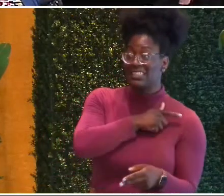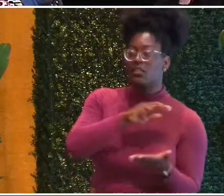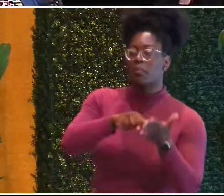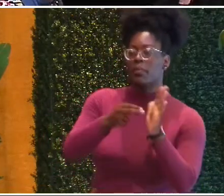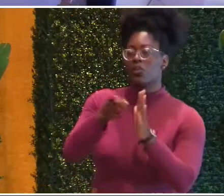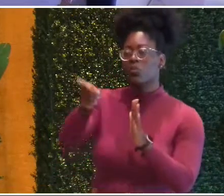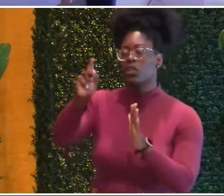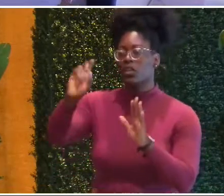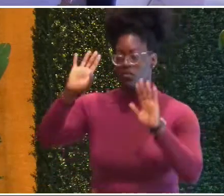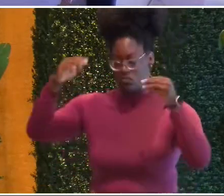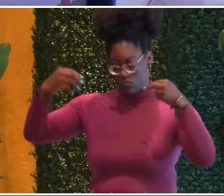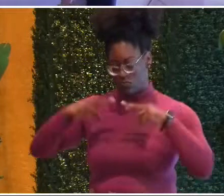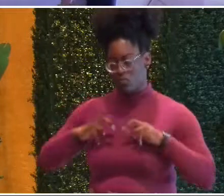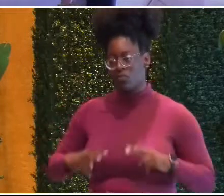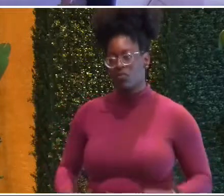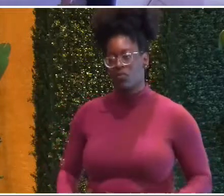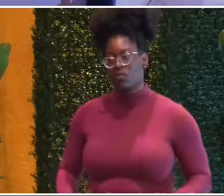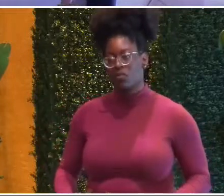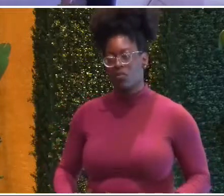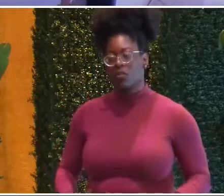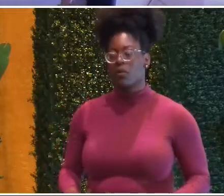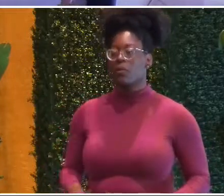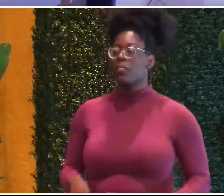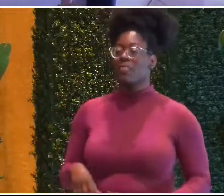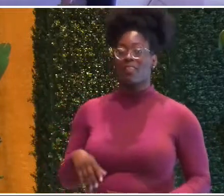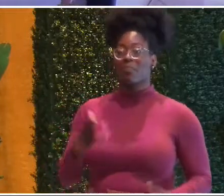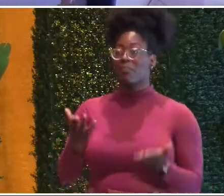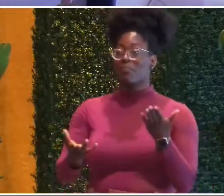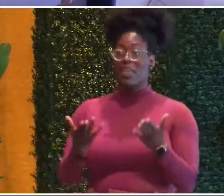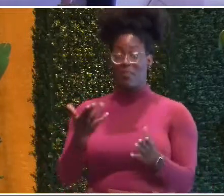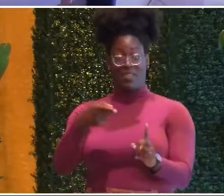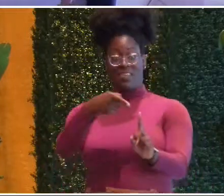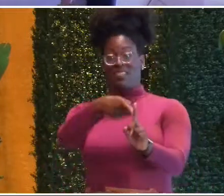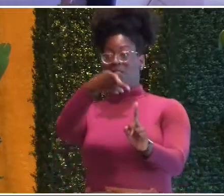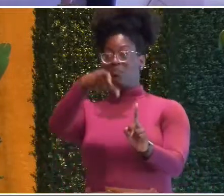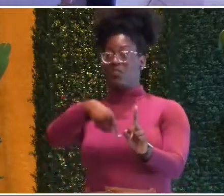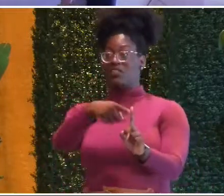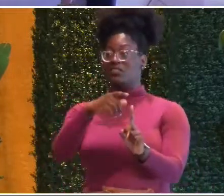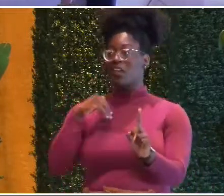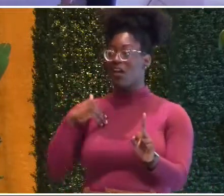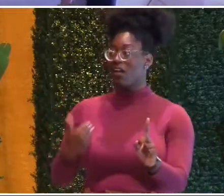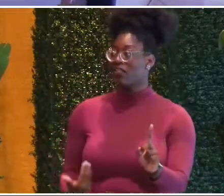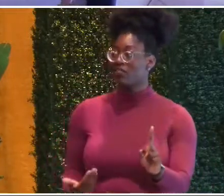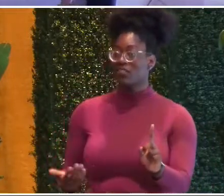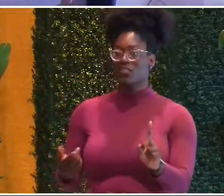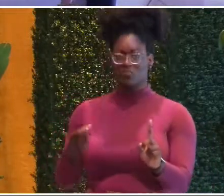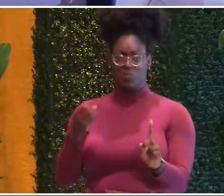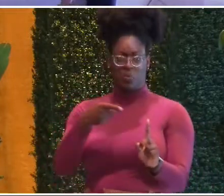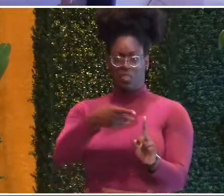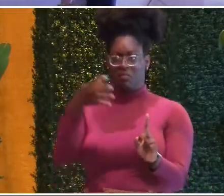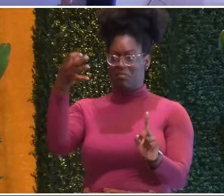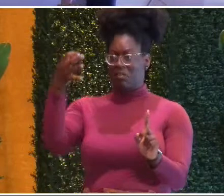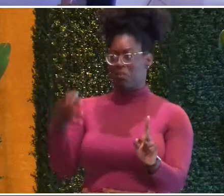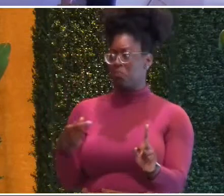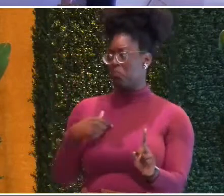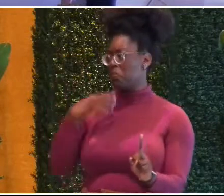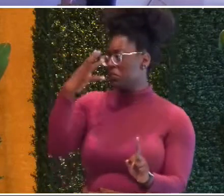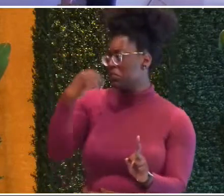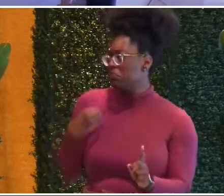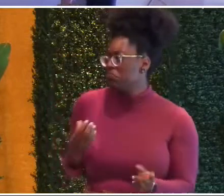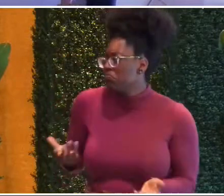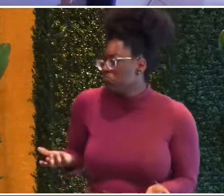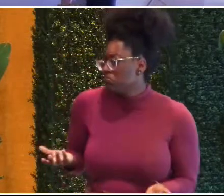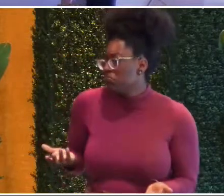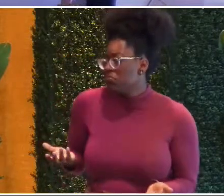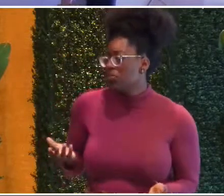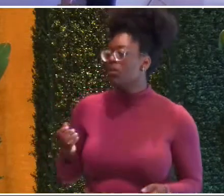they're tired and they took the time to sleep? That should be normal for our society. That should be normal amongst one another. And so a lot of times it's